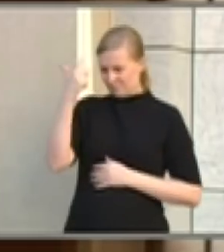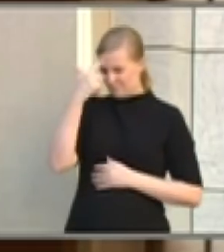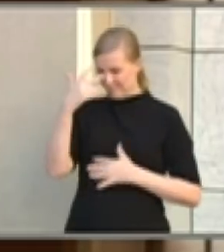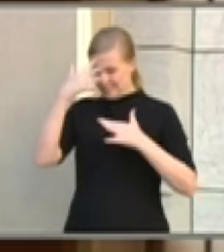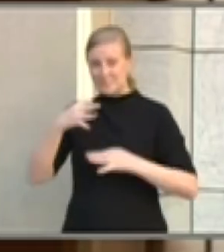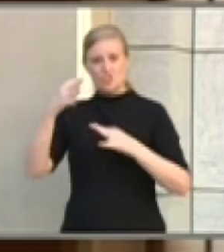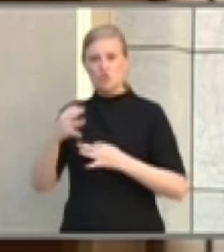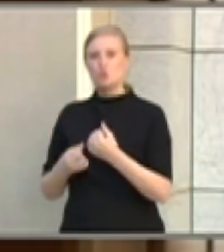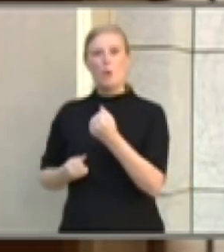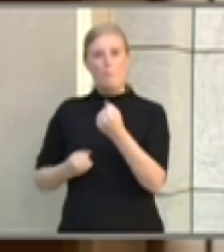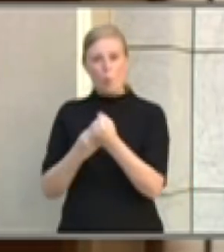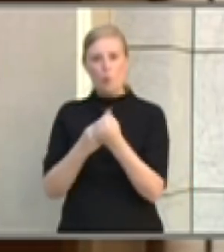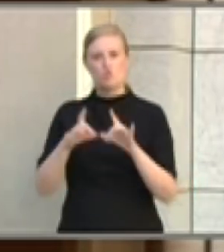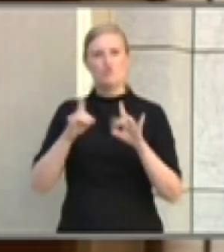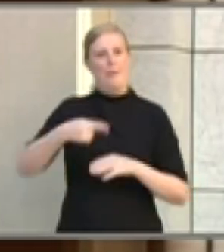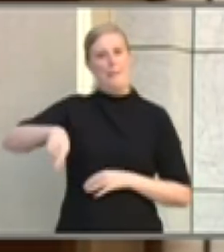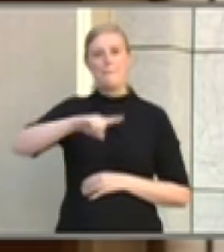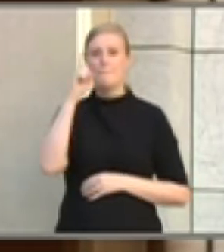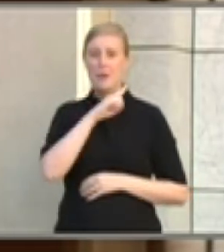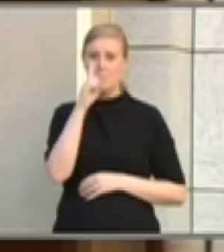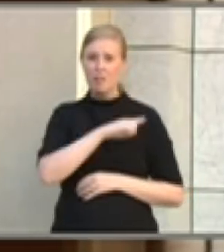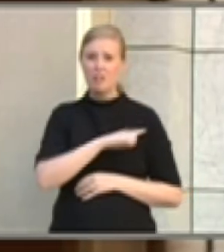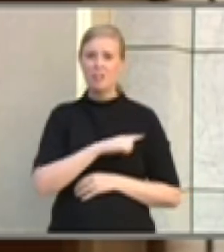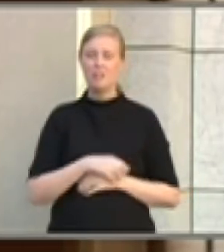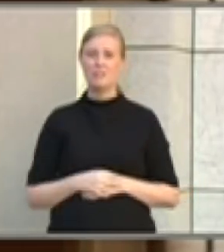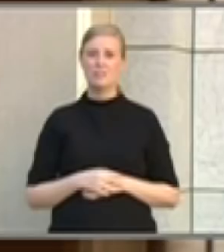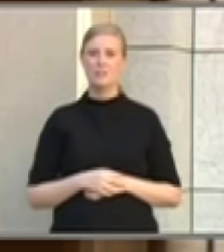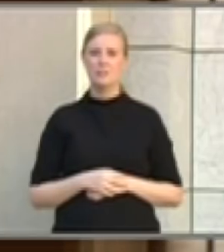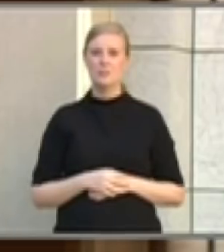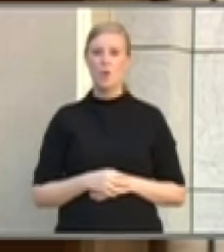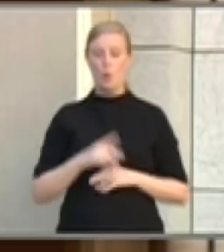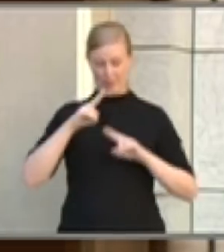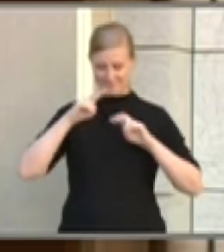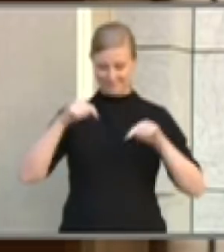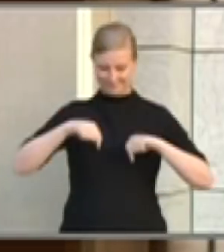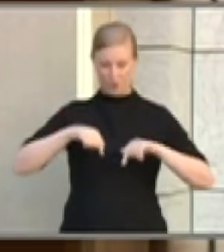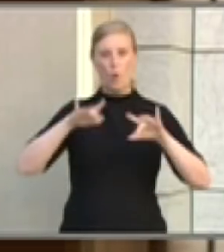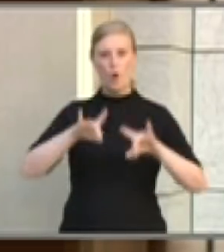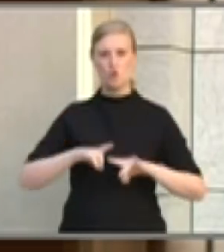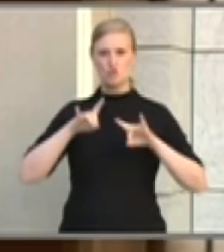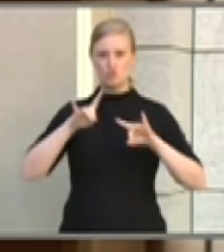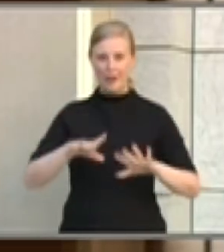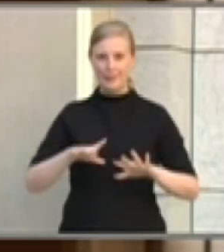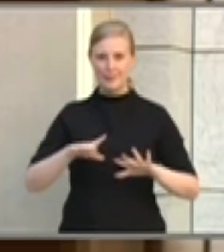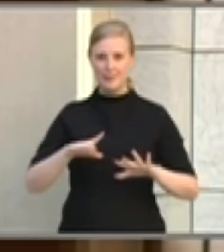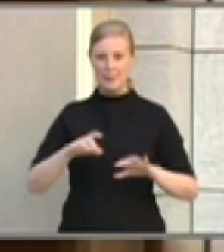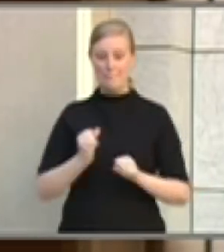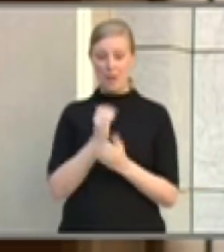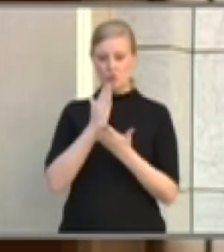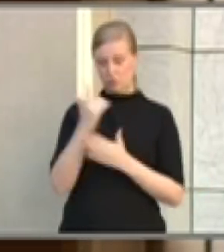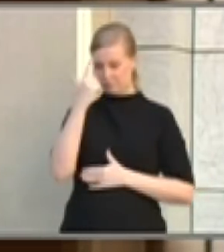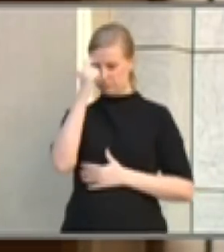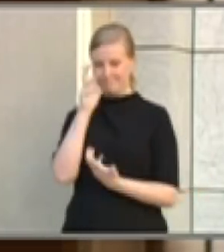solutions to deal with the unique Australian challenges we face here, using our Australian